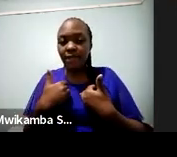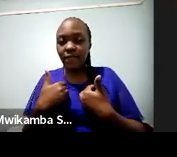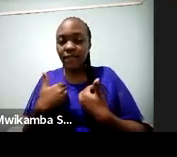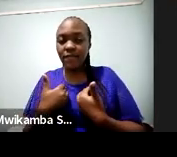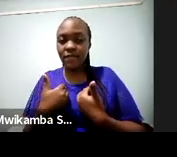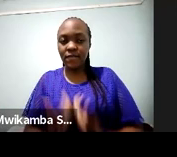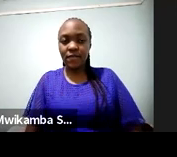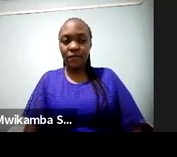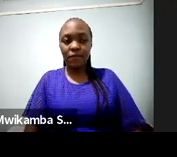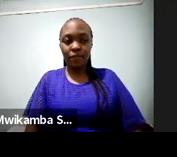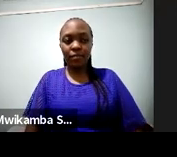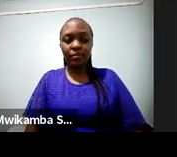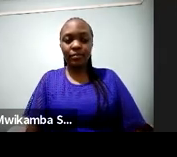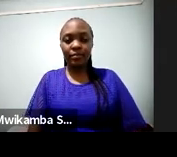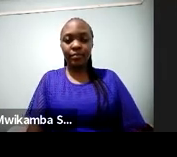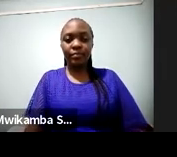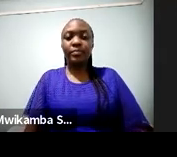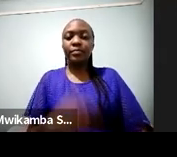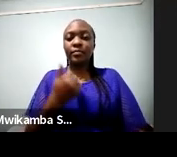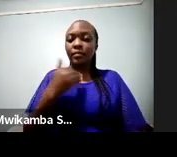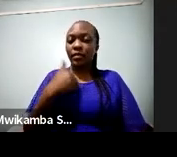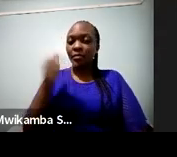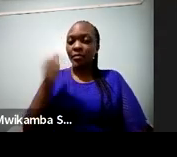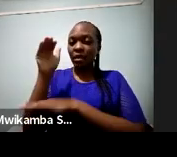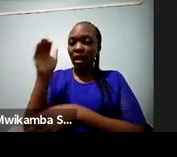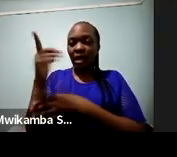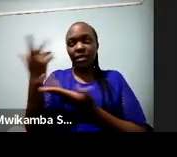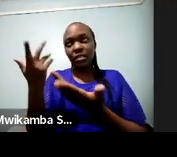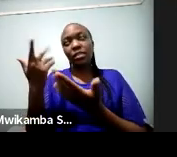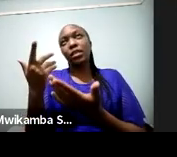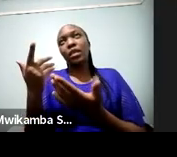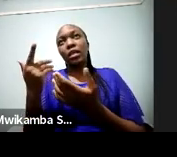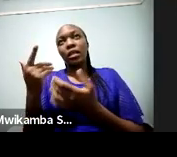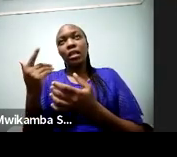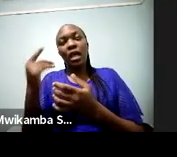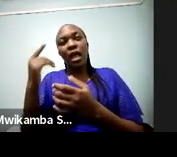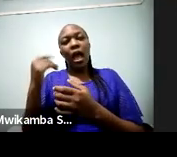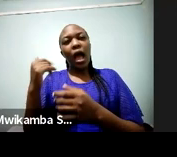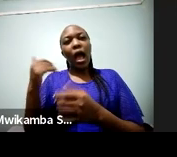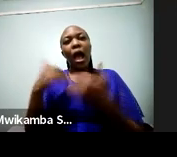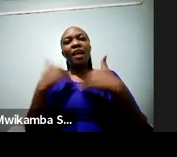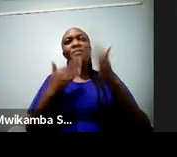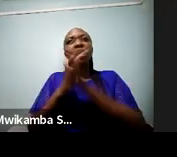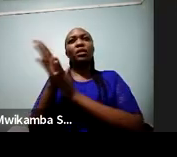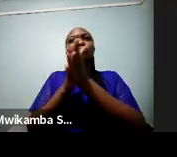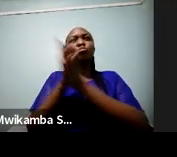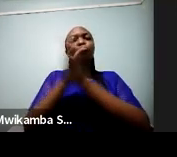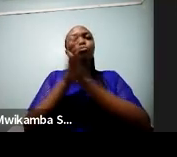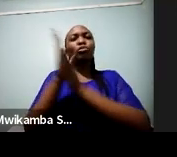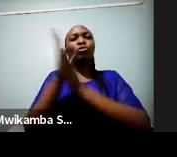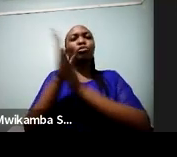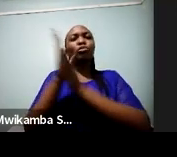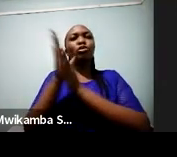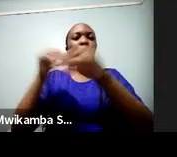Thank you. I was asking, is over-ambition in investment a bad deal, or is it a good deal? Like, for